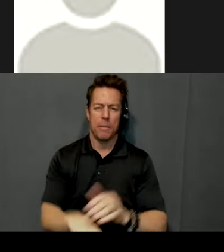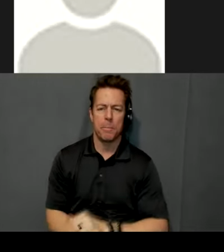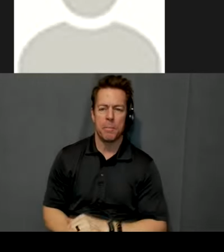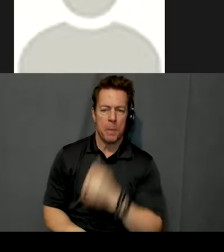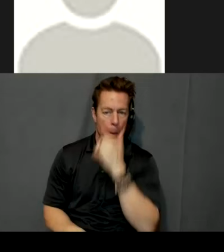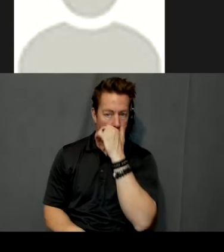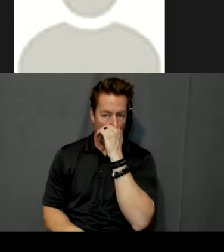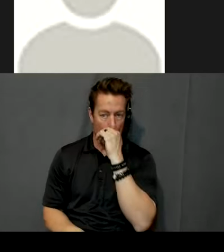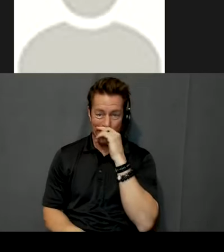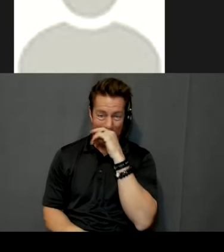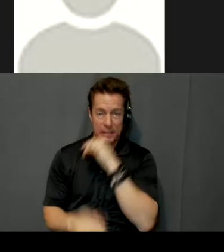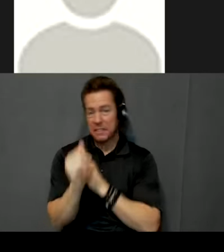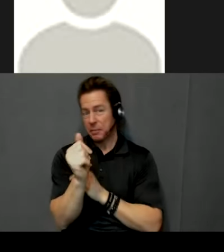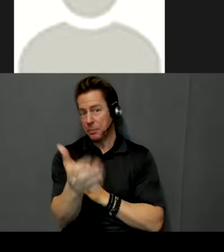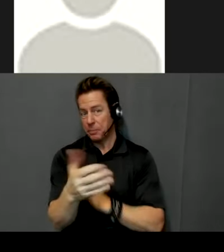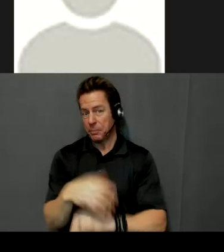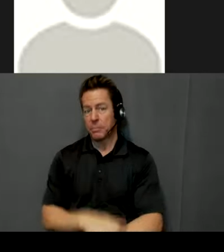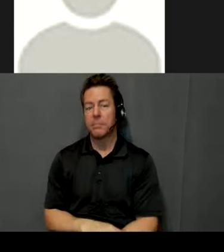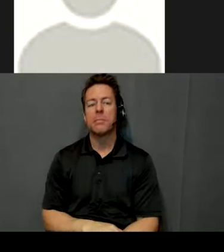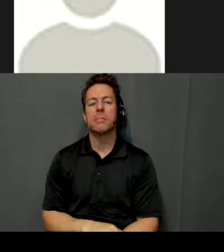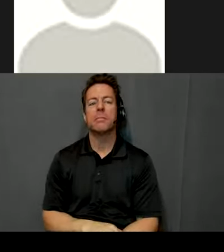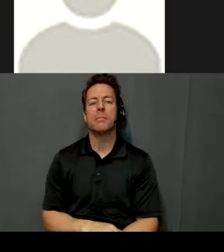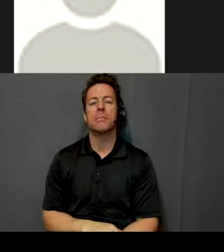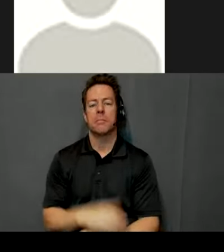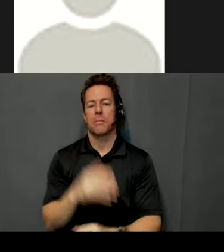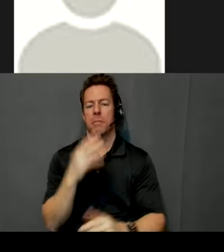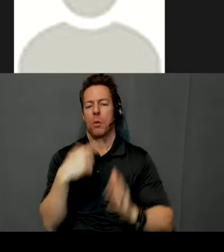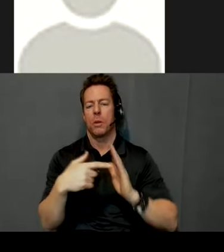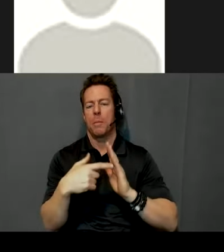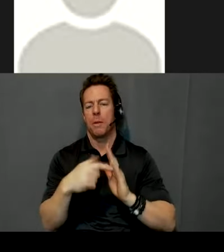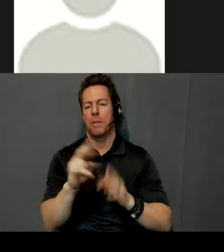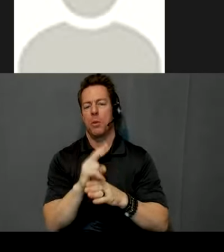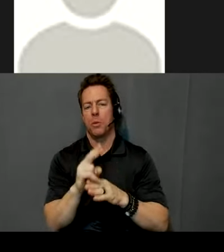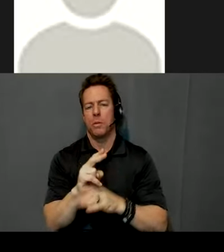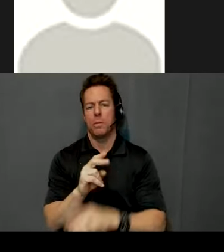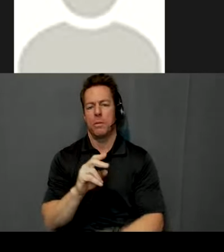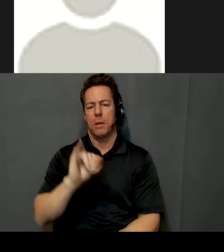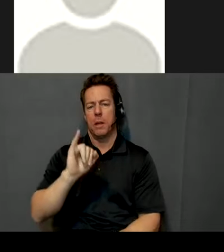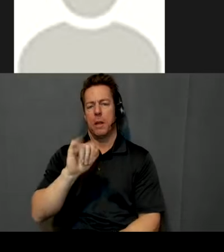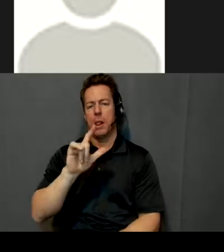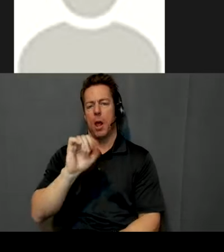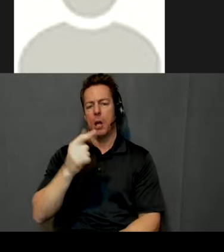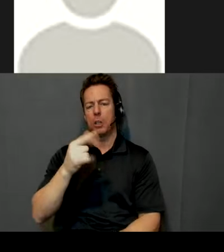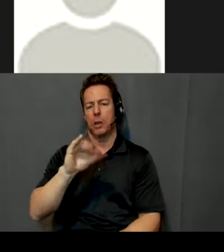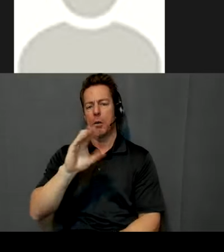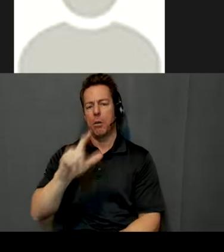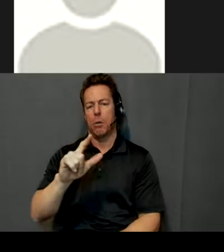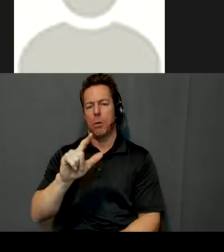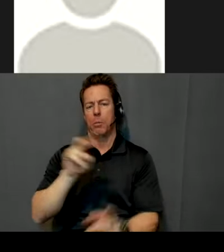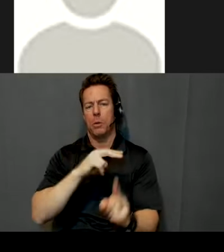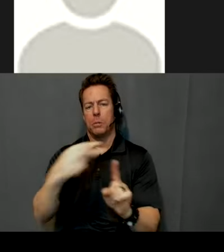In this piece, it's a good example of his use of illogical perspective, which he was really known for.